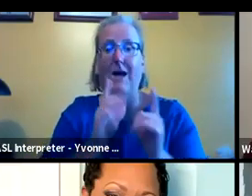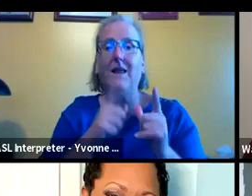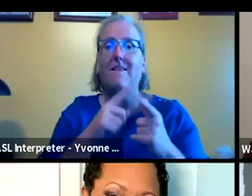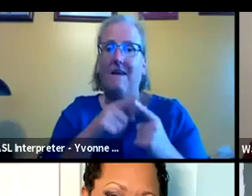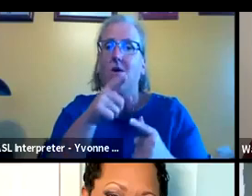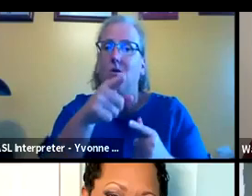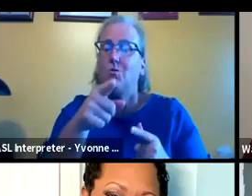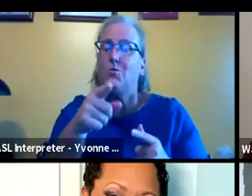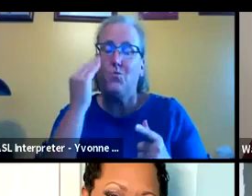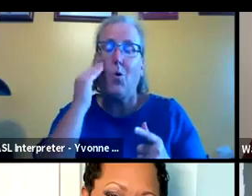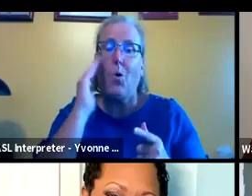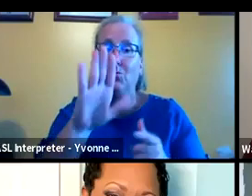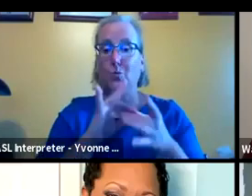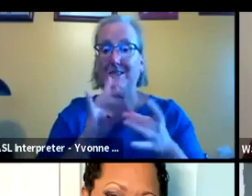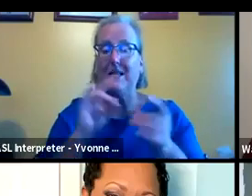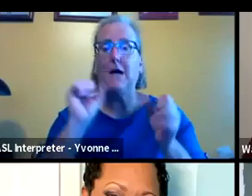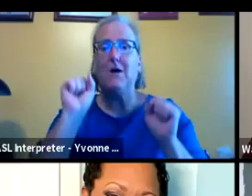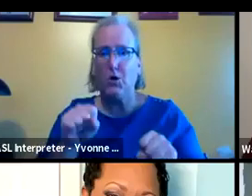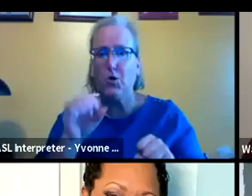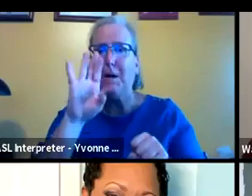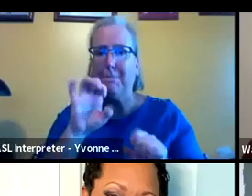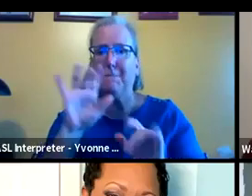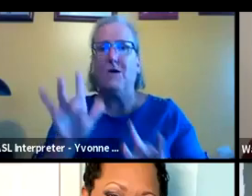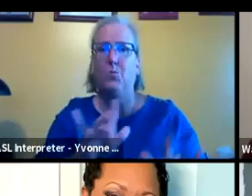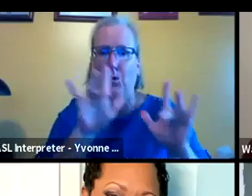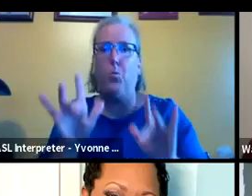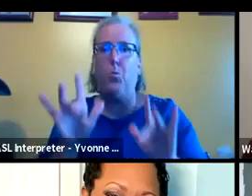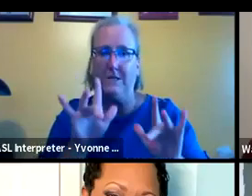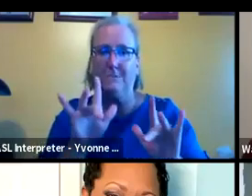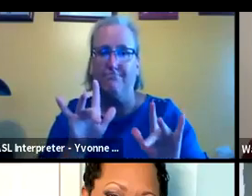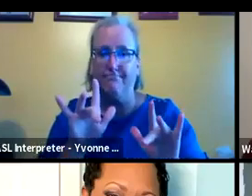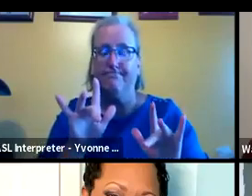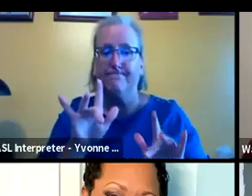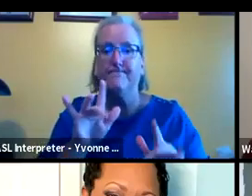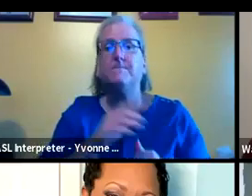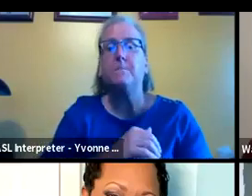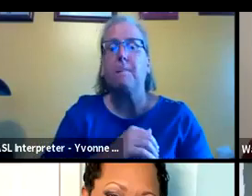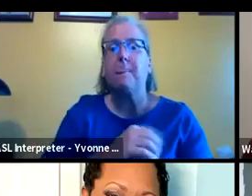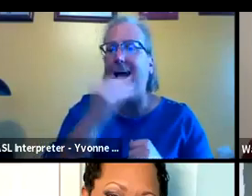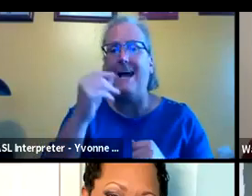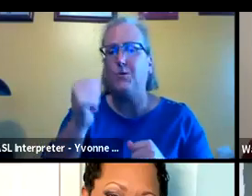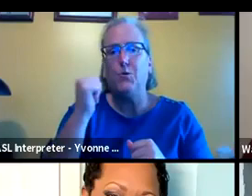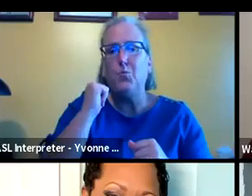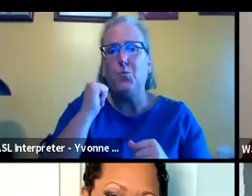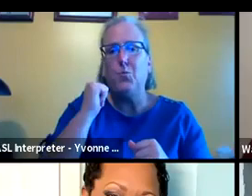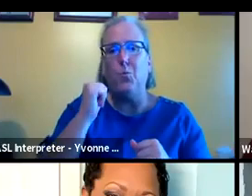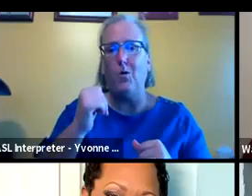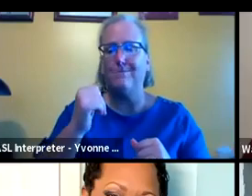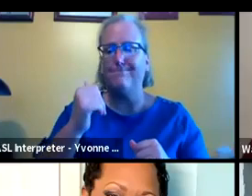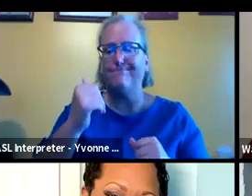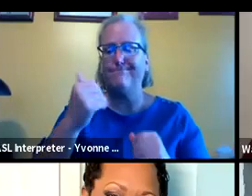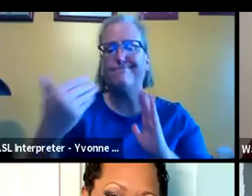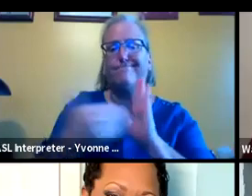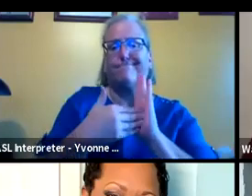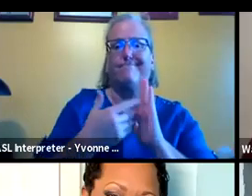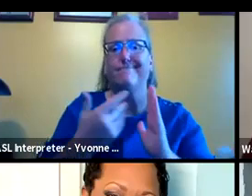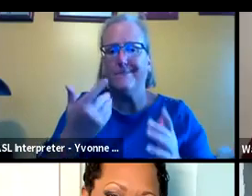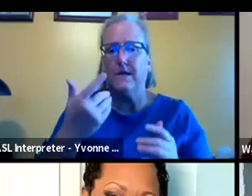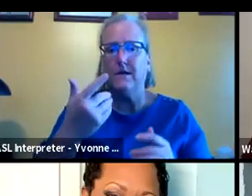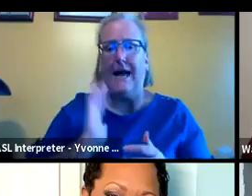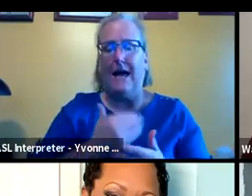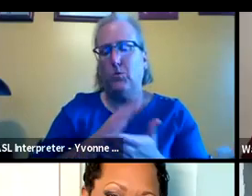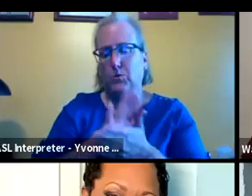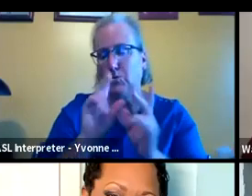be recorded and that the use of the recording is at the discretion of the district without recourse. And just a few reminders about public comment before we get